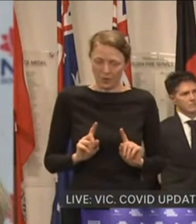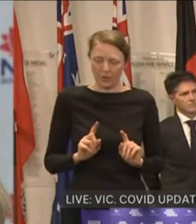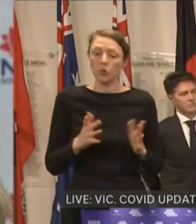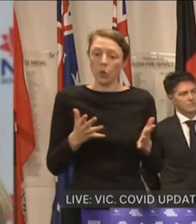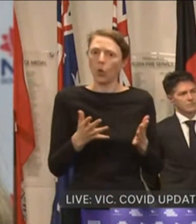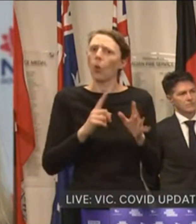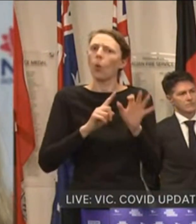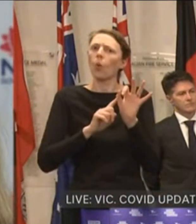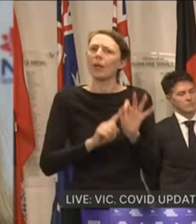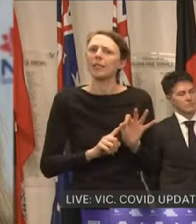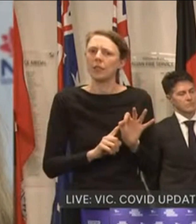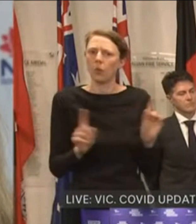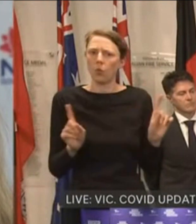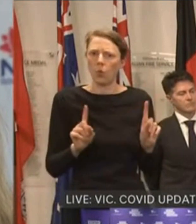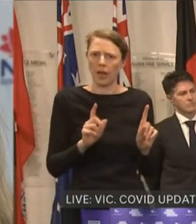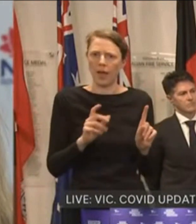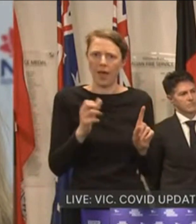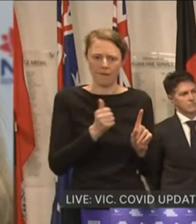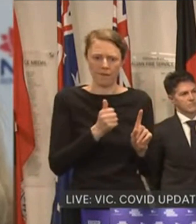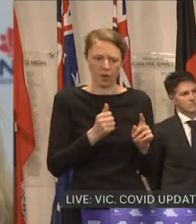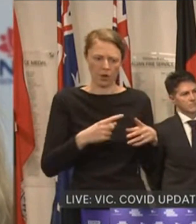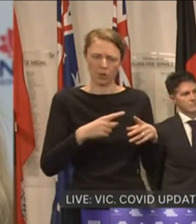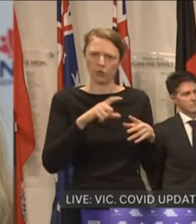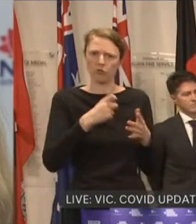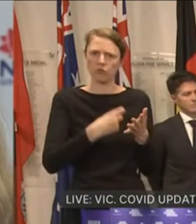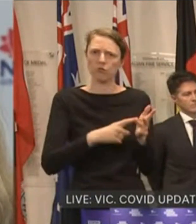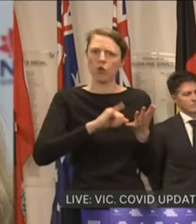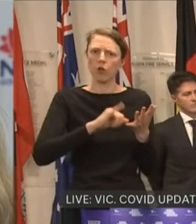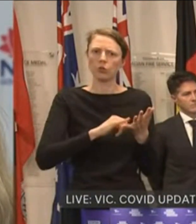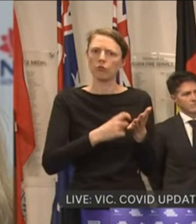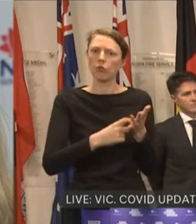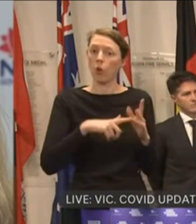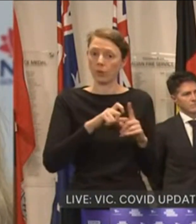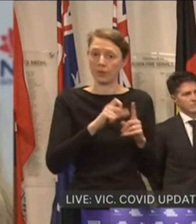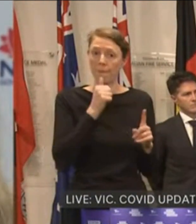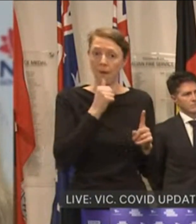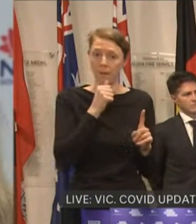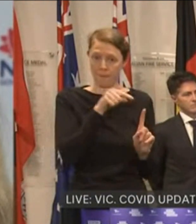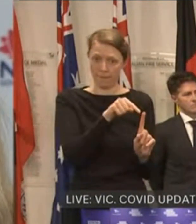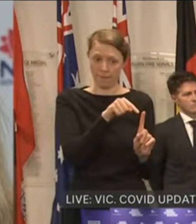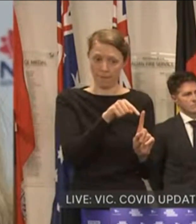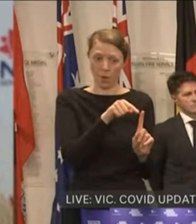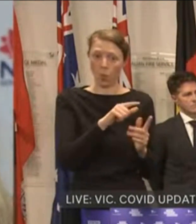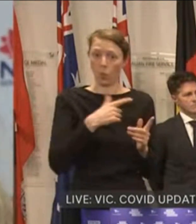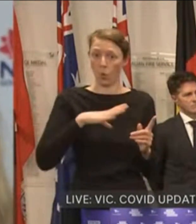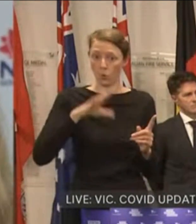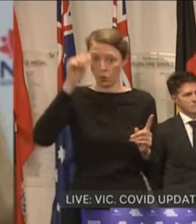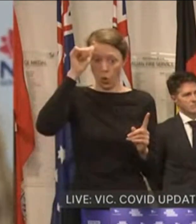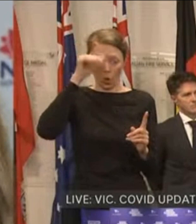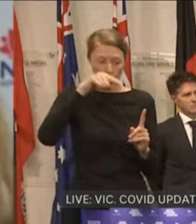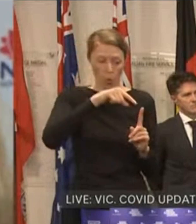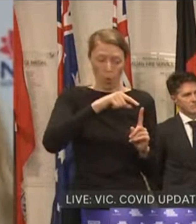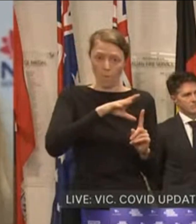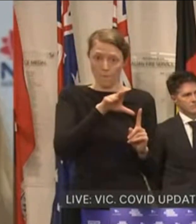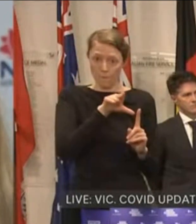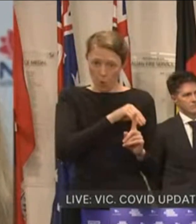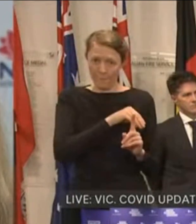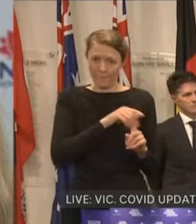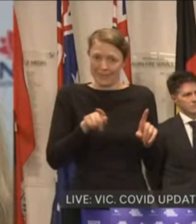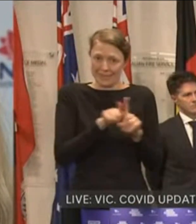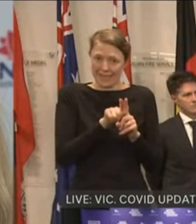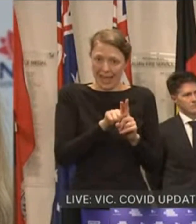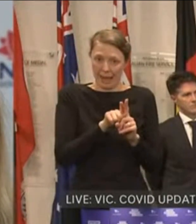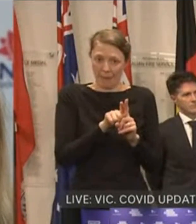interested in understanding for those cases where we haven't established a link. Because for us it's a question of, well, is that another